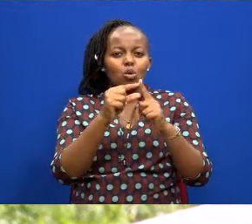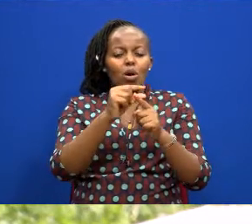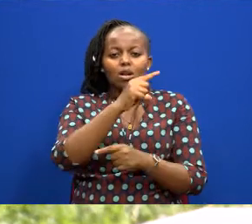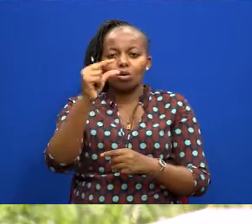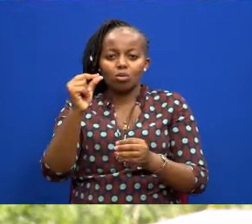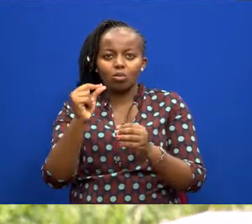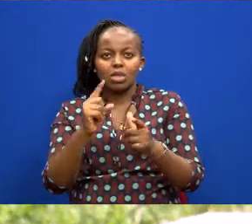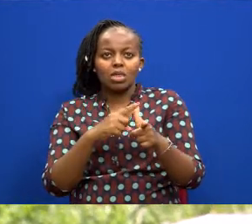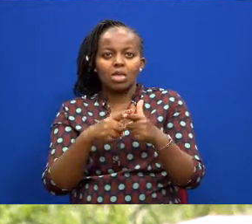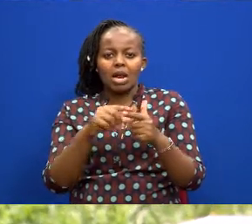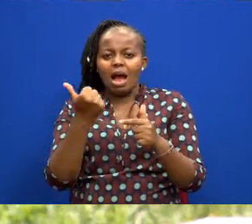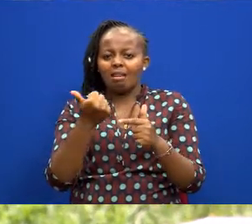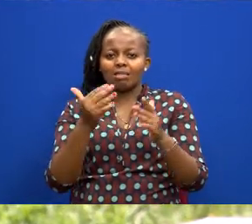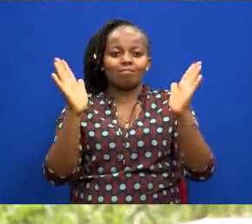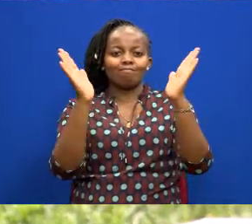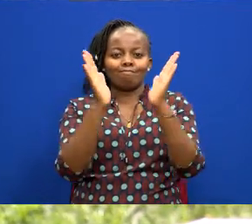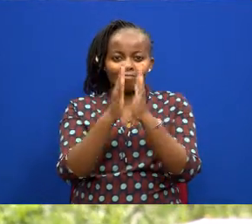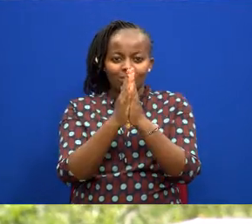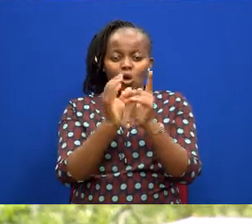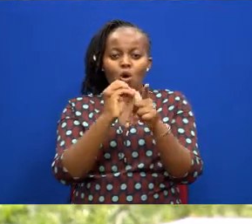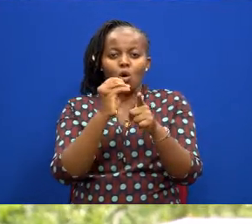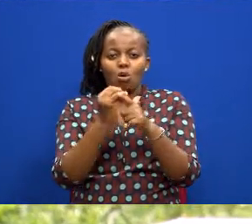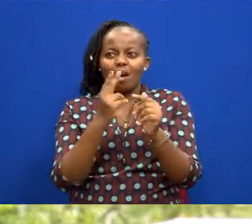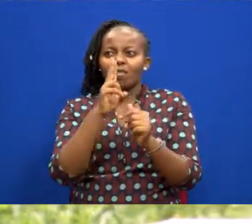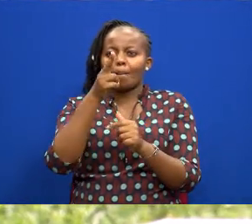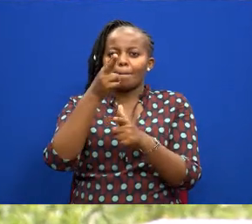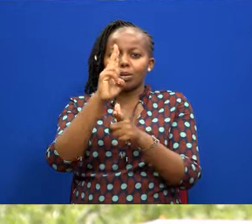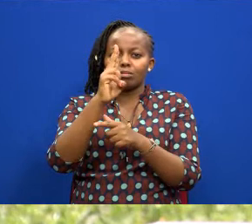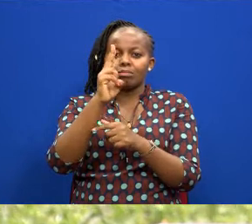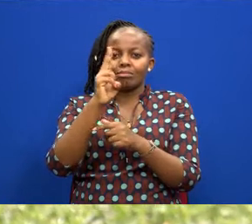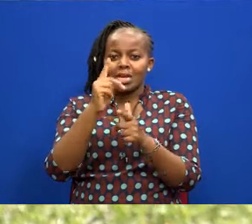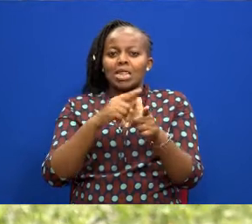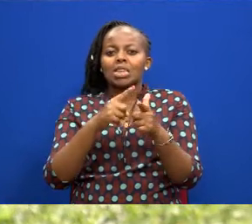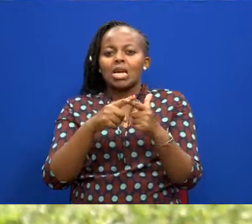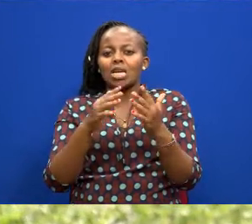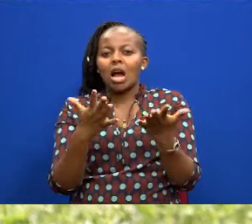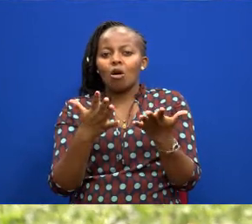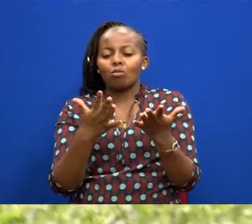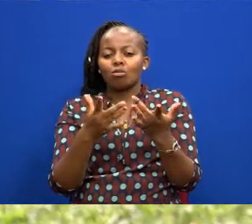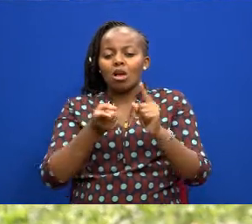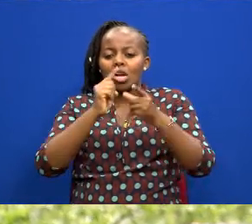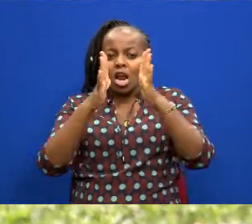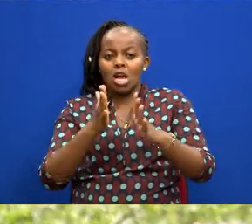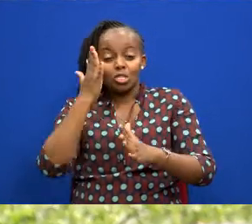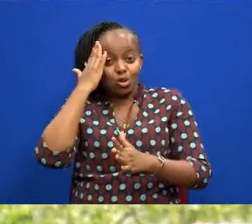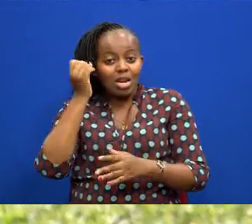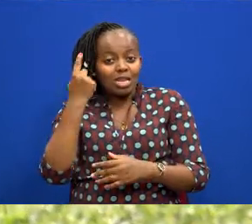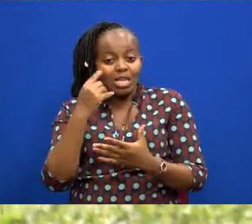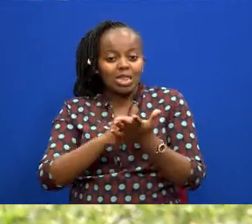the word go, there are clappers or a can will go off. That is how athletes get